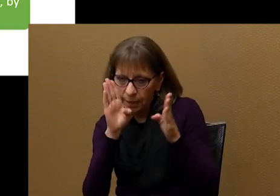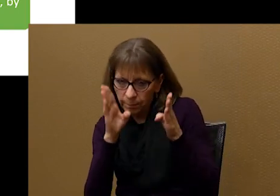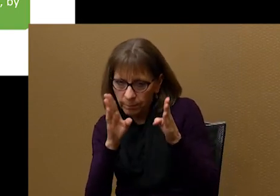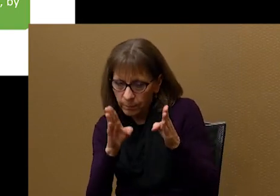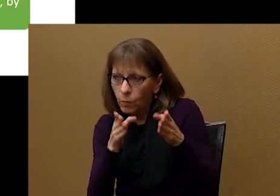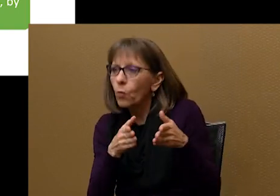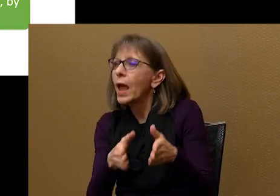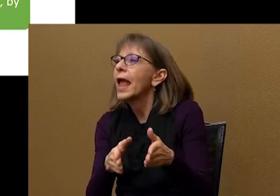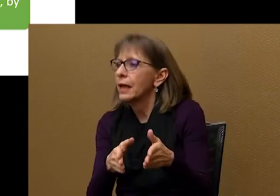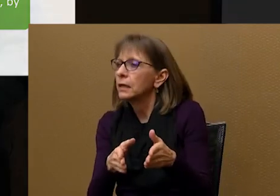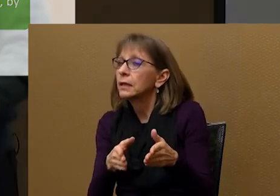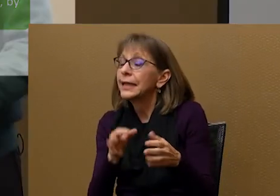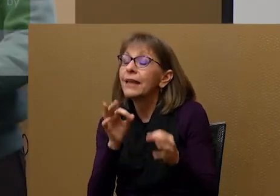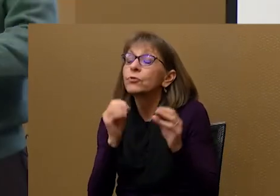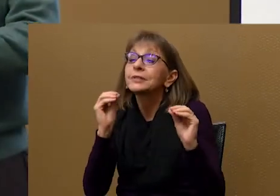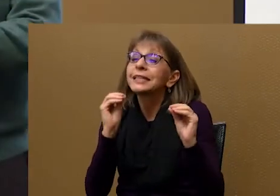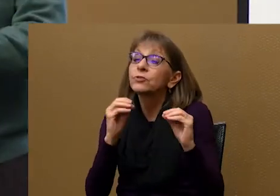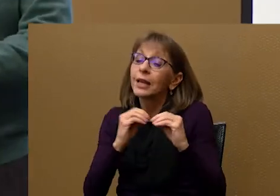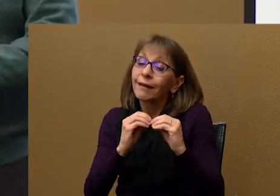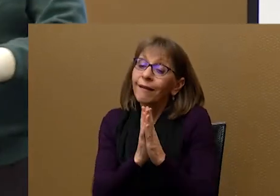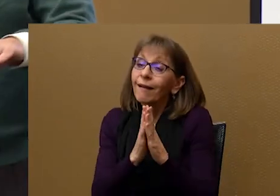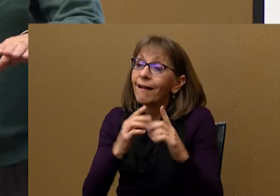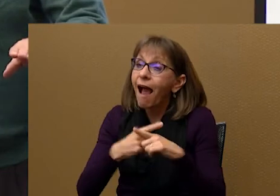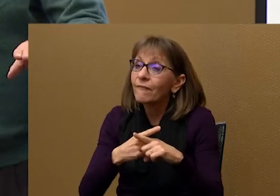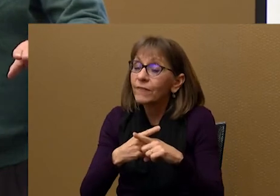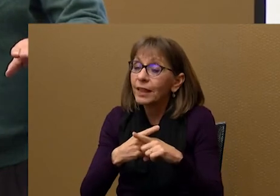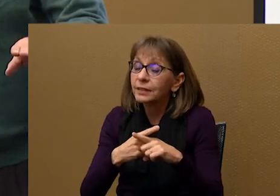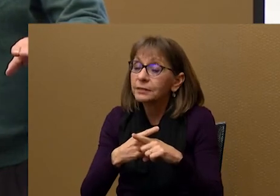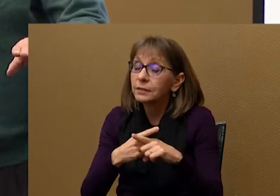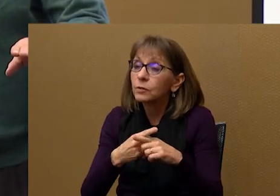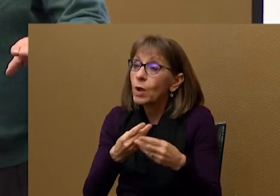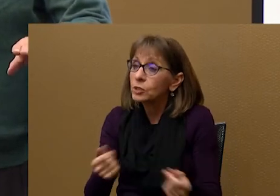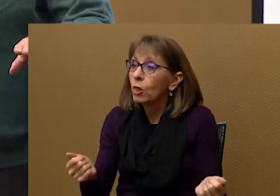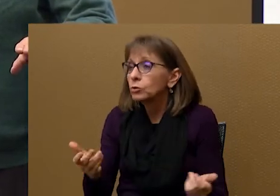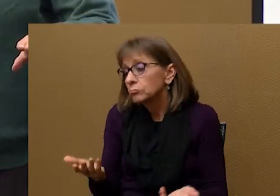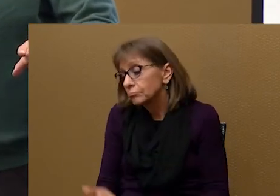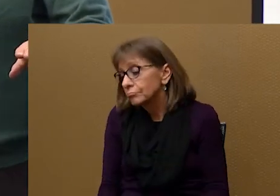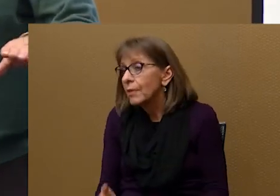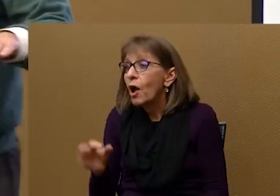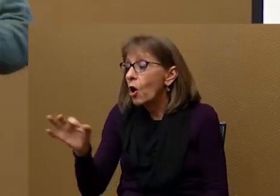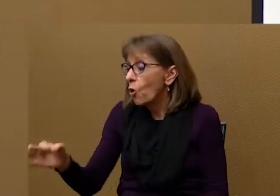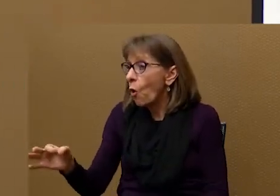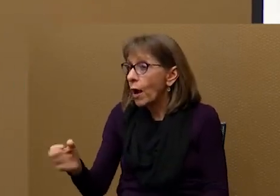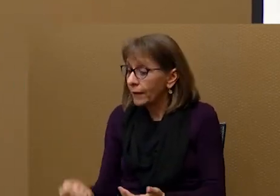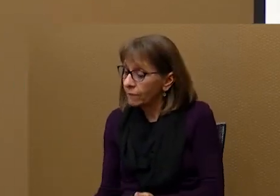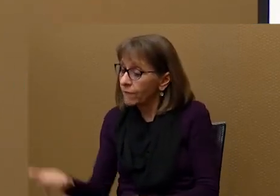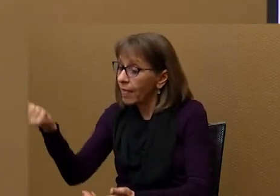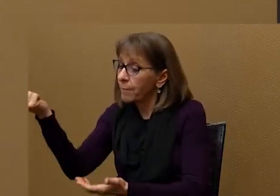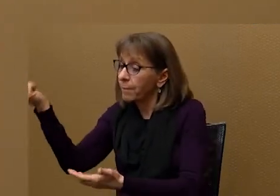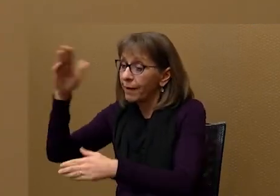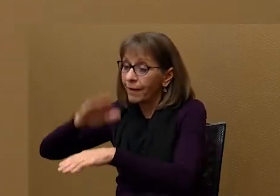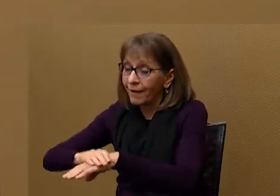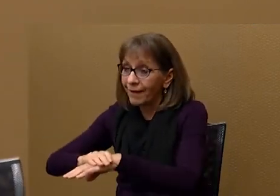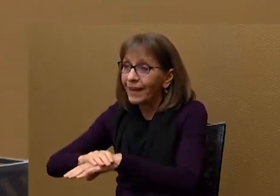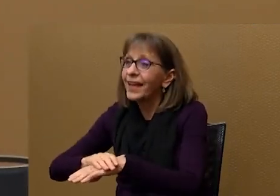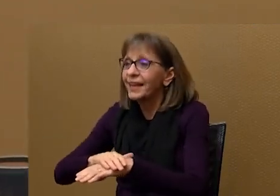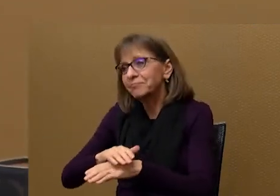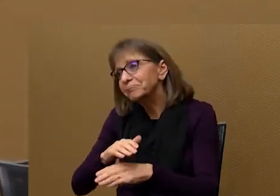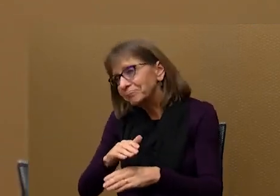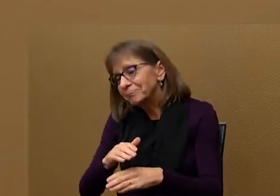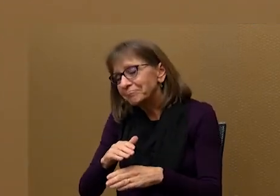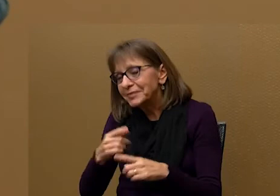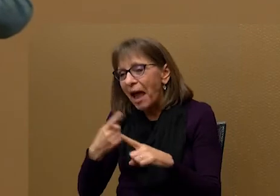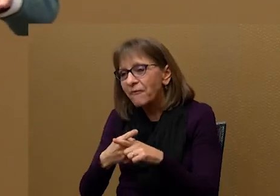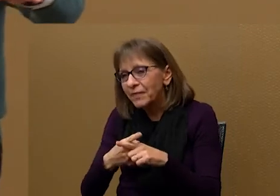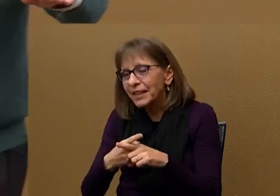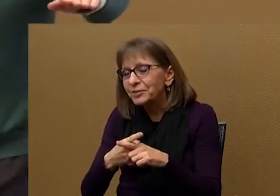resolution, flipping a coin is conflict resolution. But it's not what you do at the UN, one